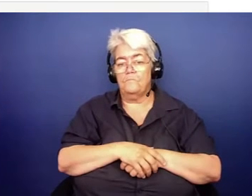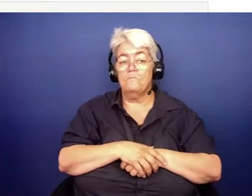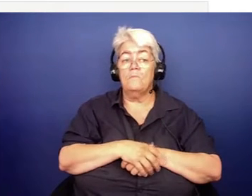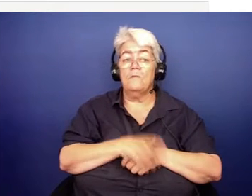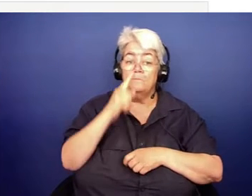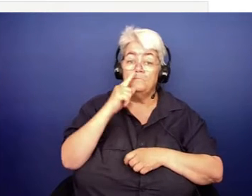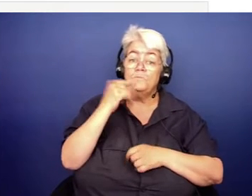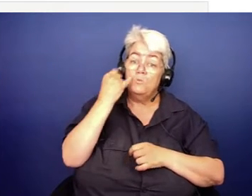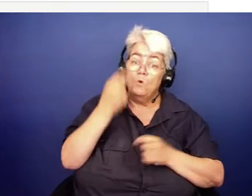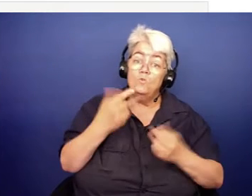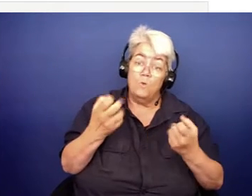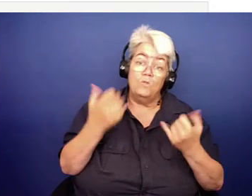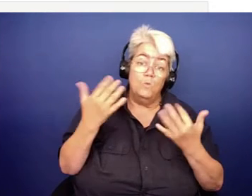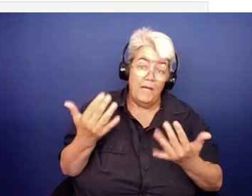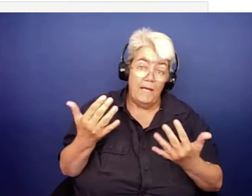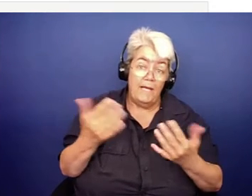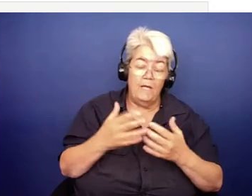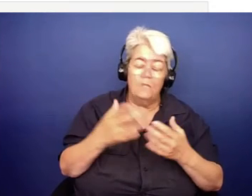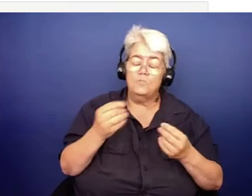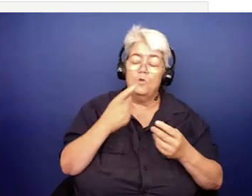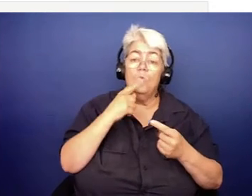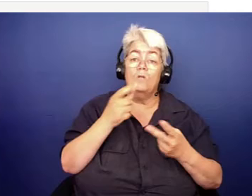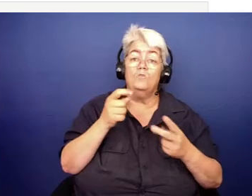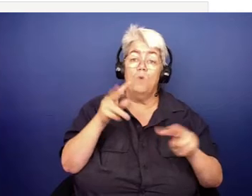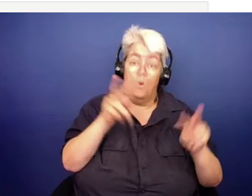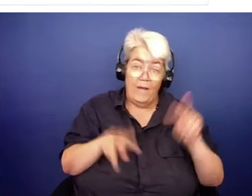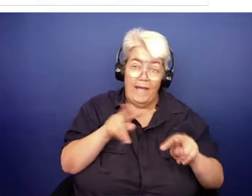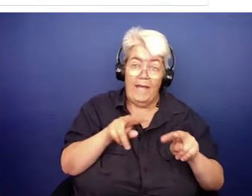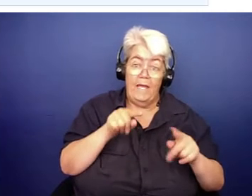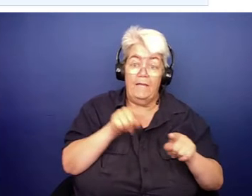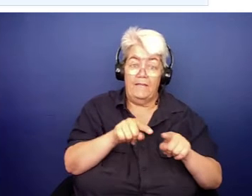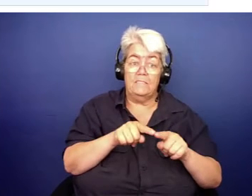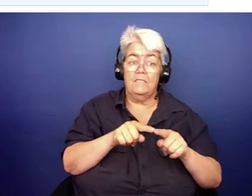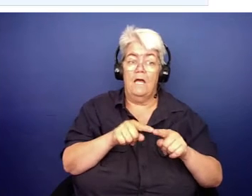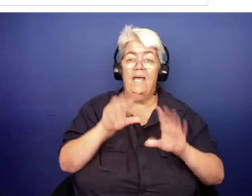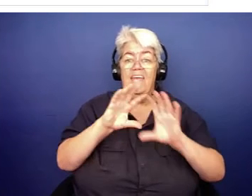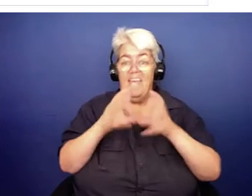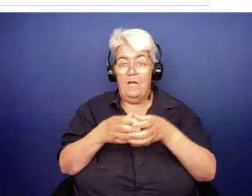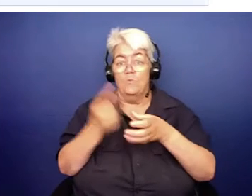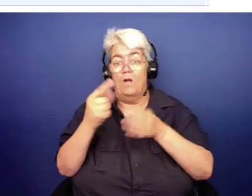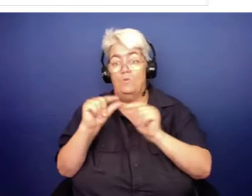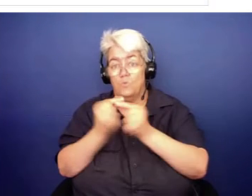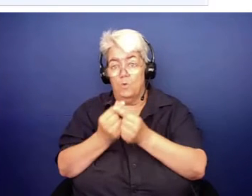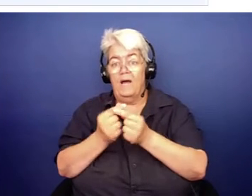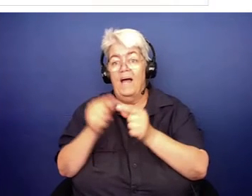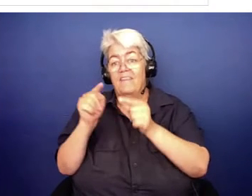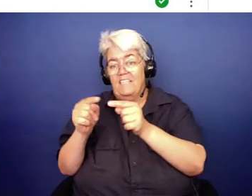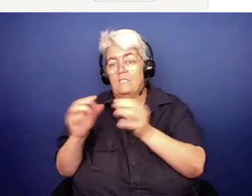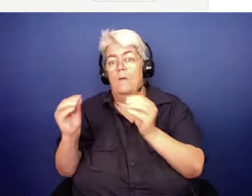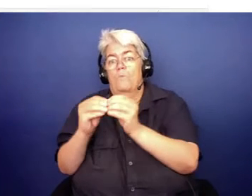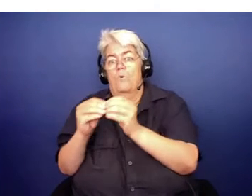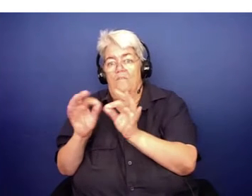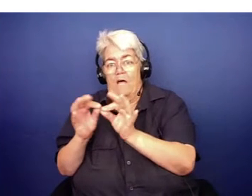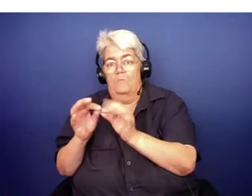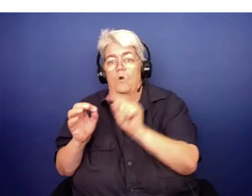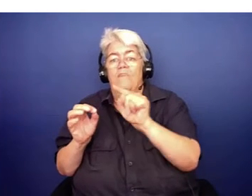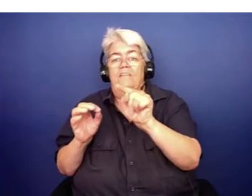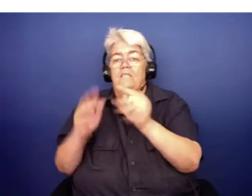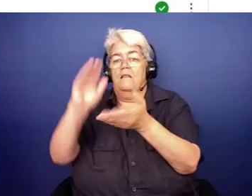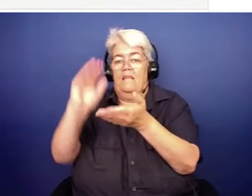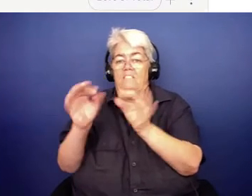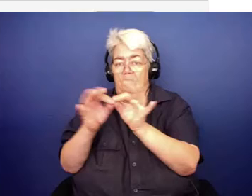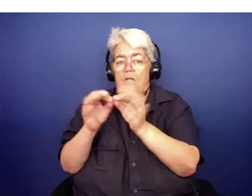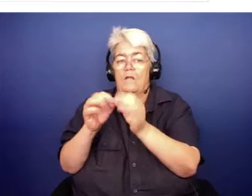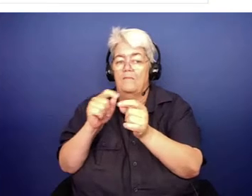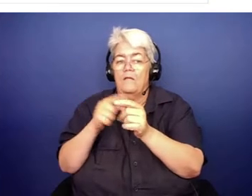want to weight things within a group, the way that you would do that is by the points in the group.